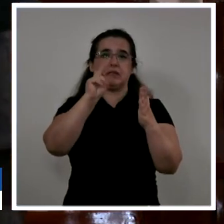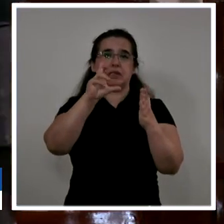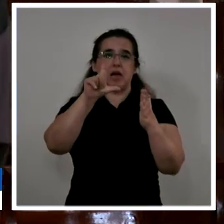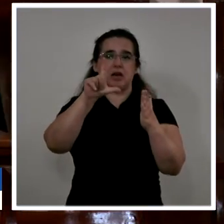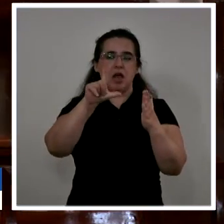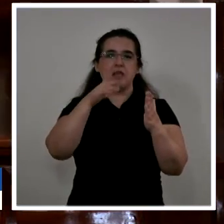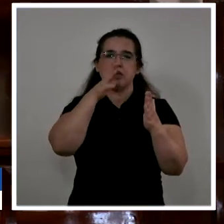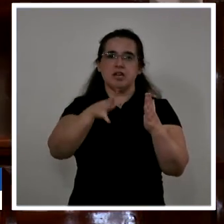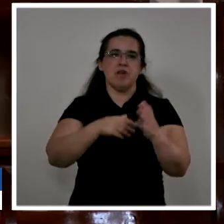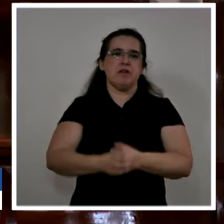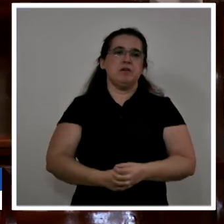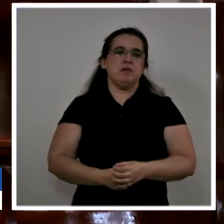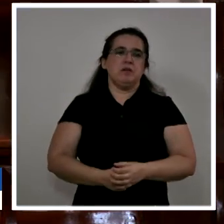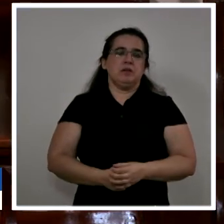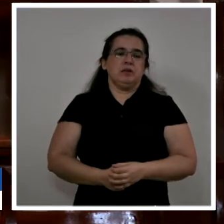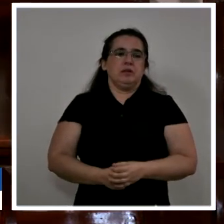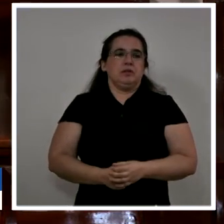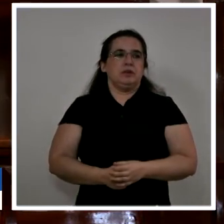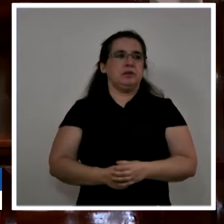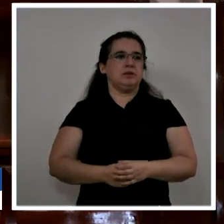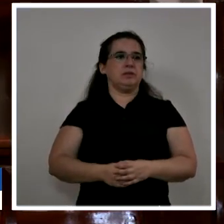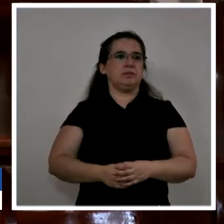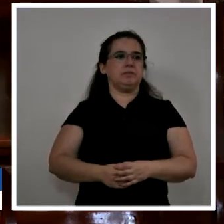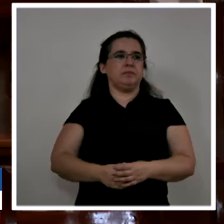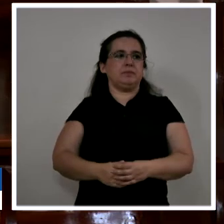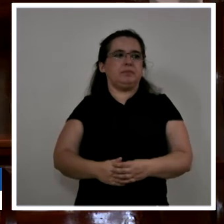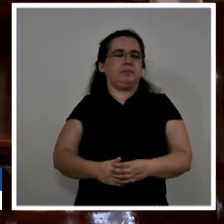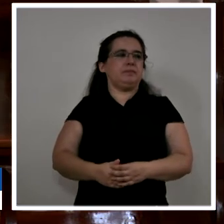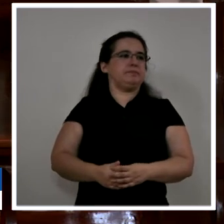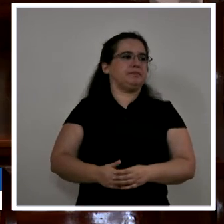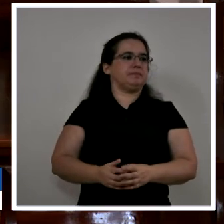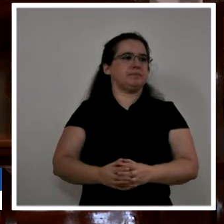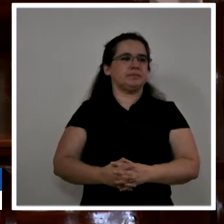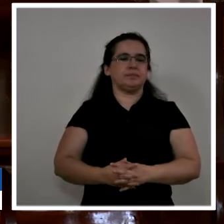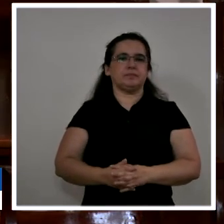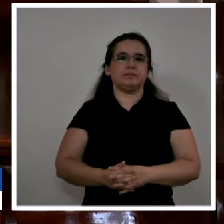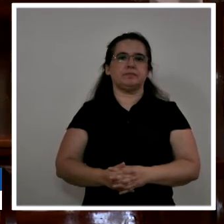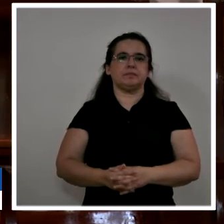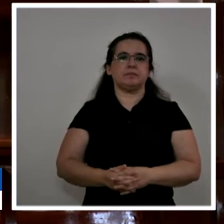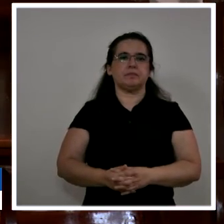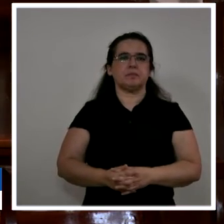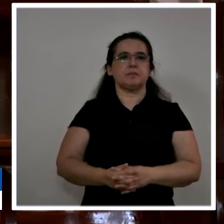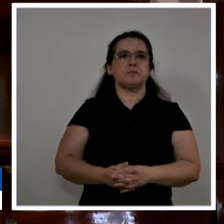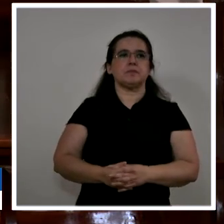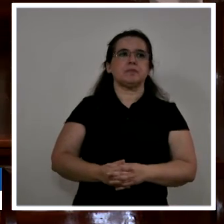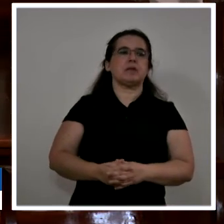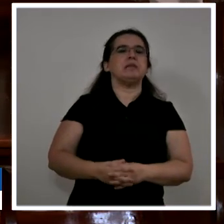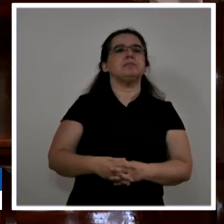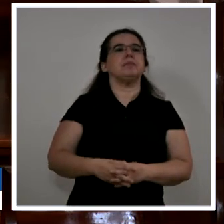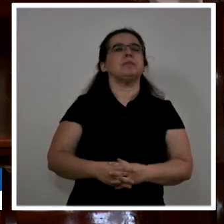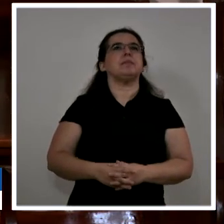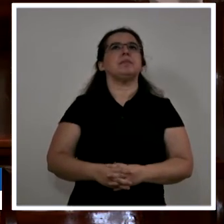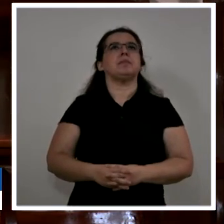mas ele disse o seguinte. I'll see if you can translate this a little bit yeah, here. Yeah. Beginning here. Okay. Our posturings,